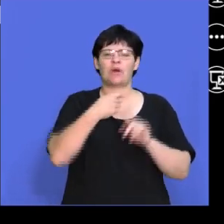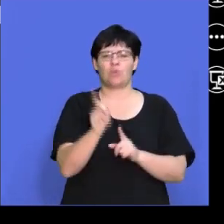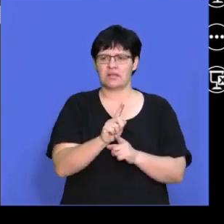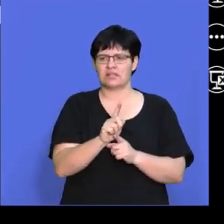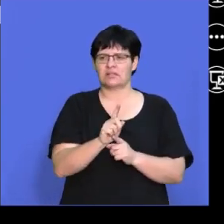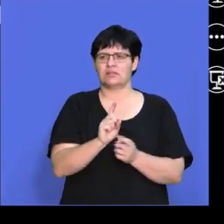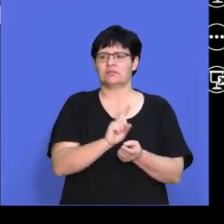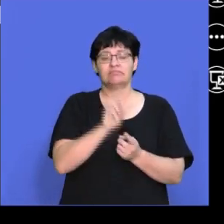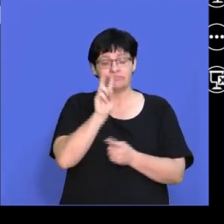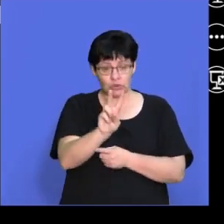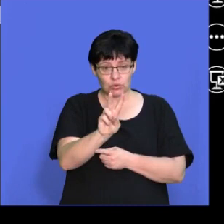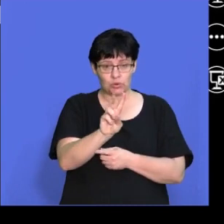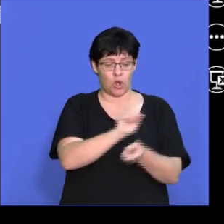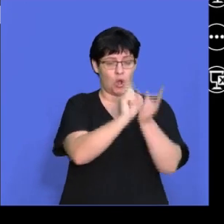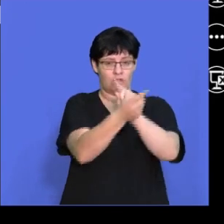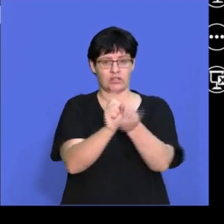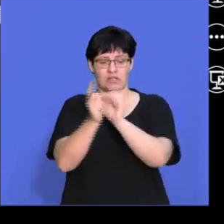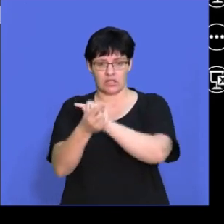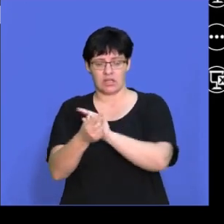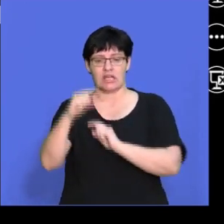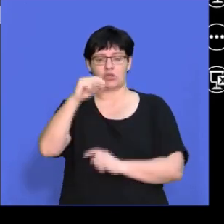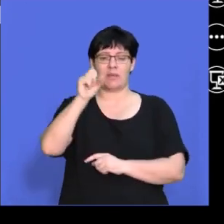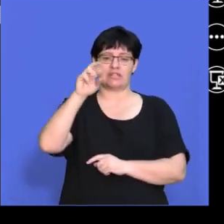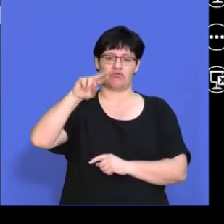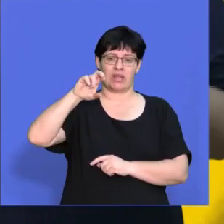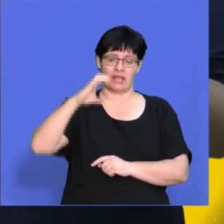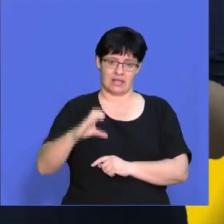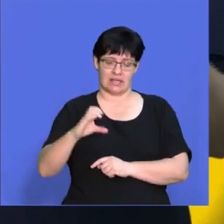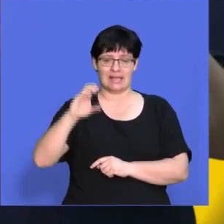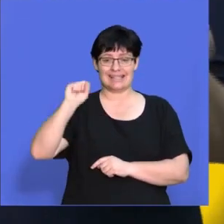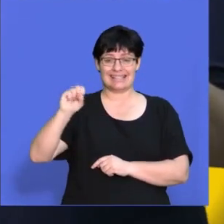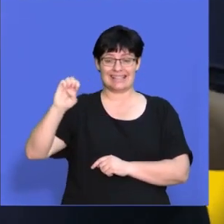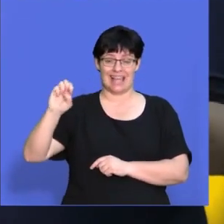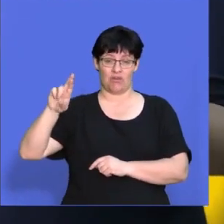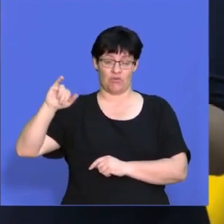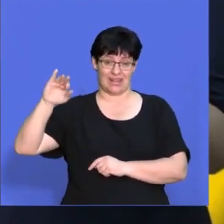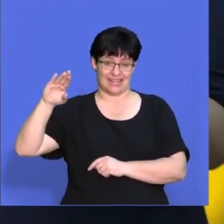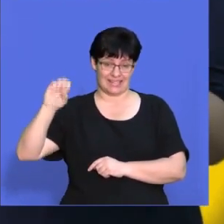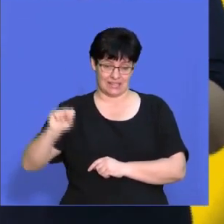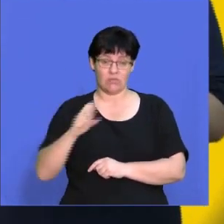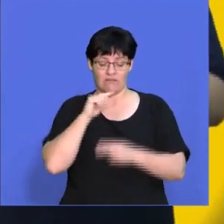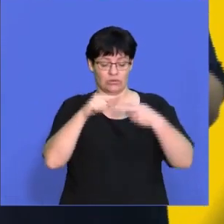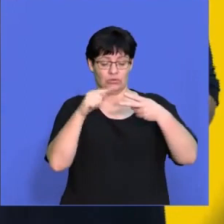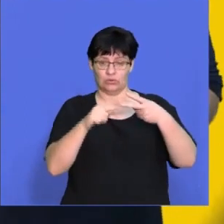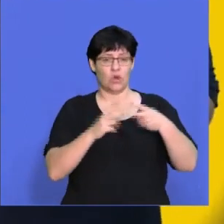about two converging geometric series. So we're given two of them, and as you can